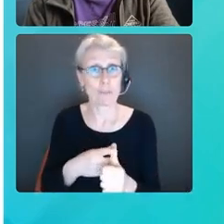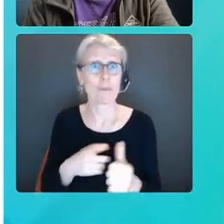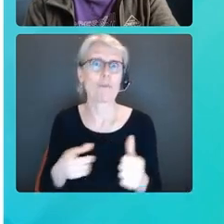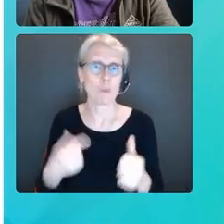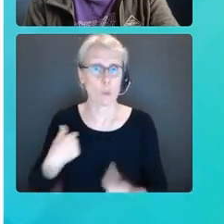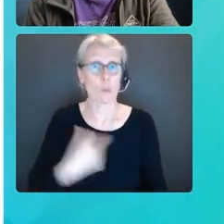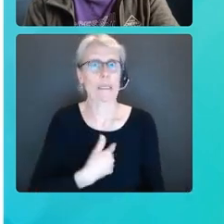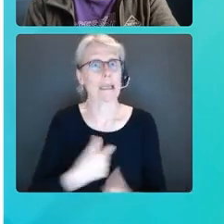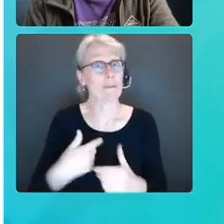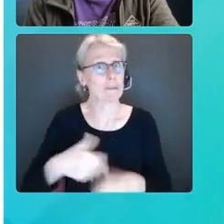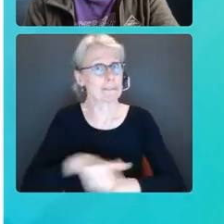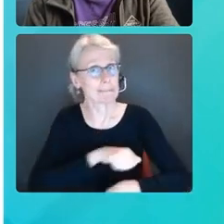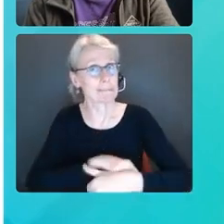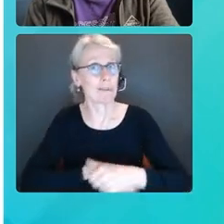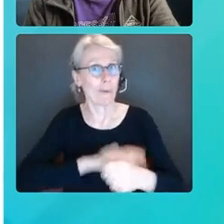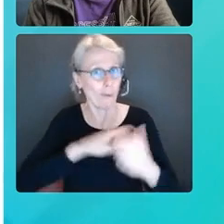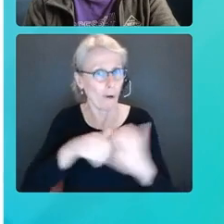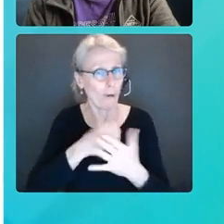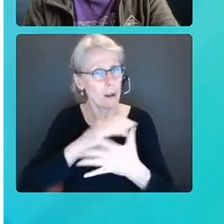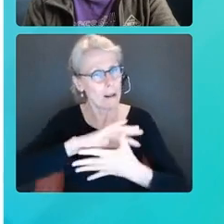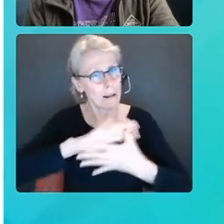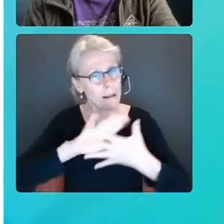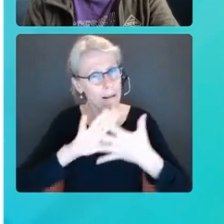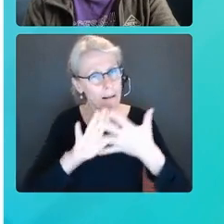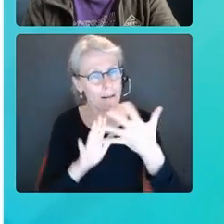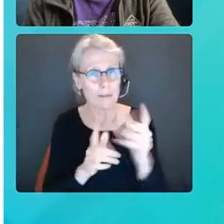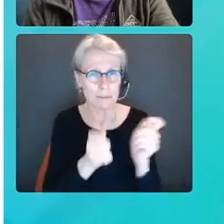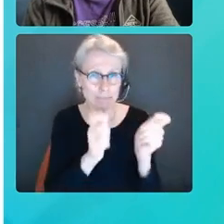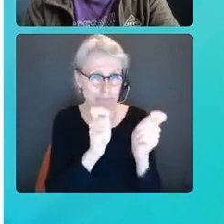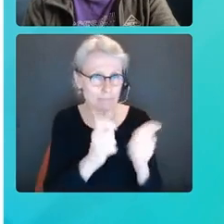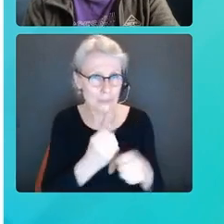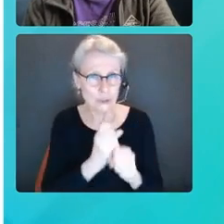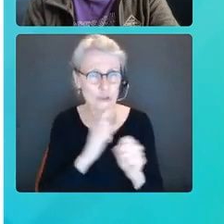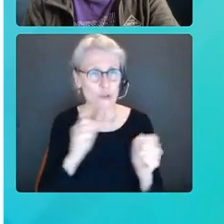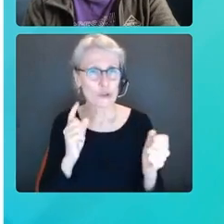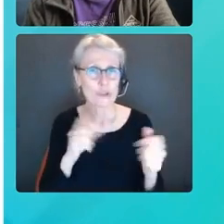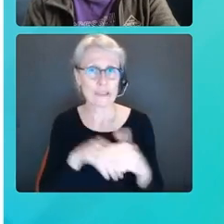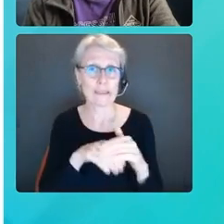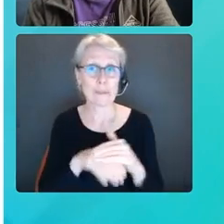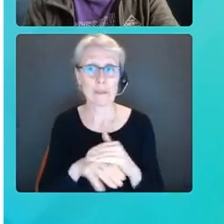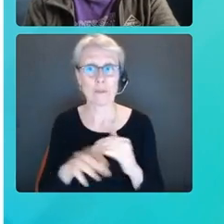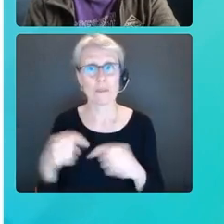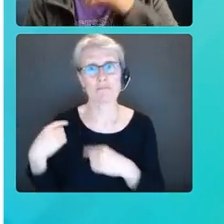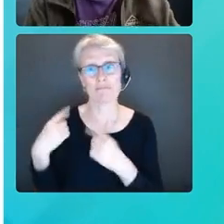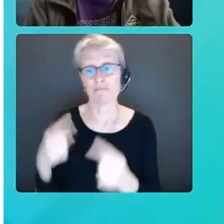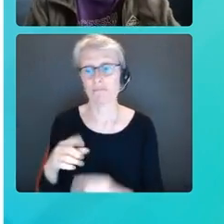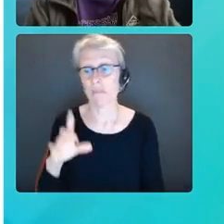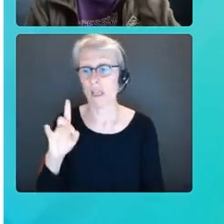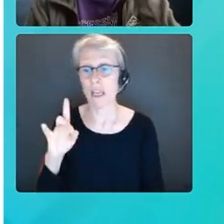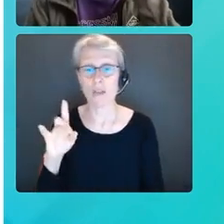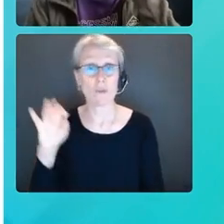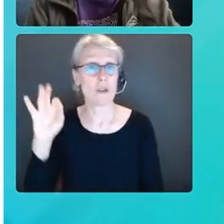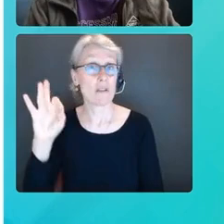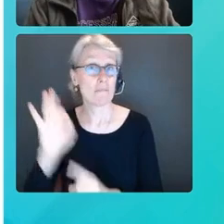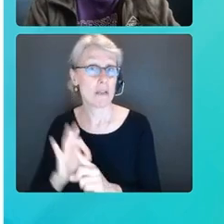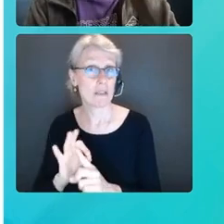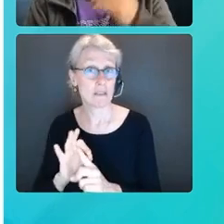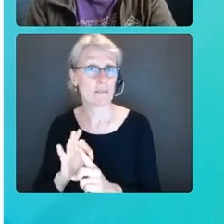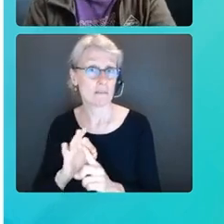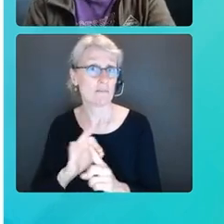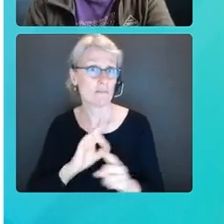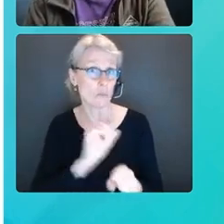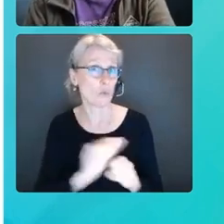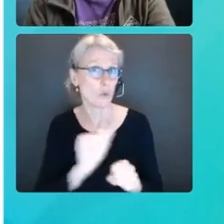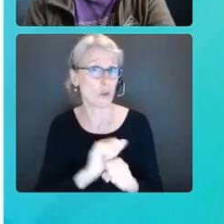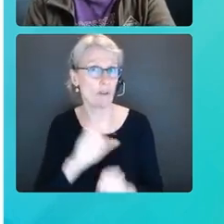time. So we're already working right now because it's what, 9 months, 8 or 9 months since we've had the VPATs. We're already working on